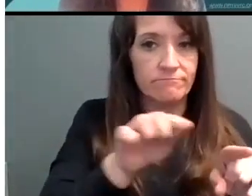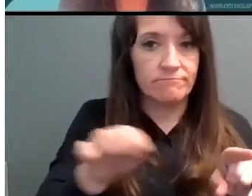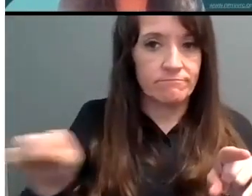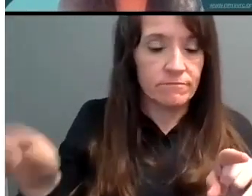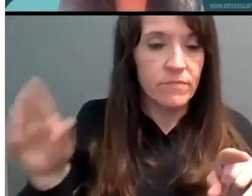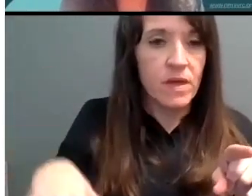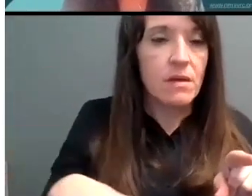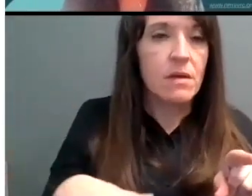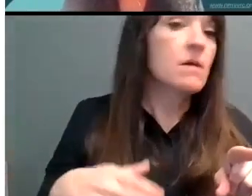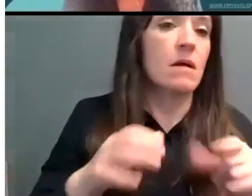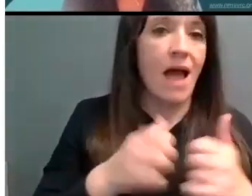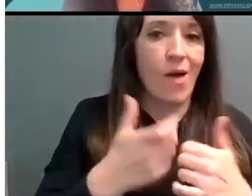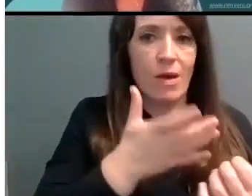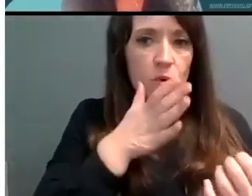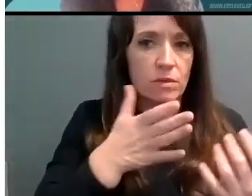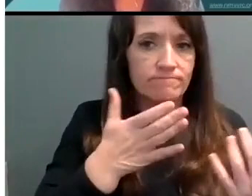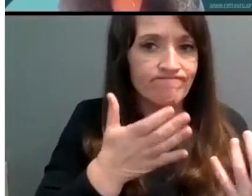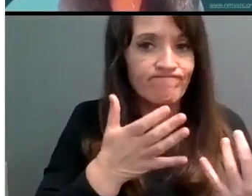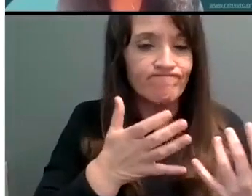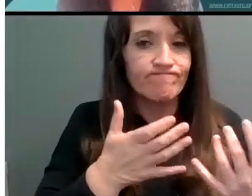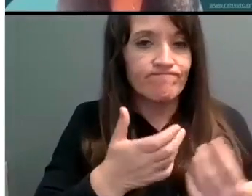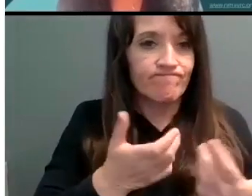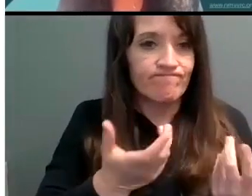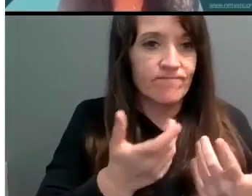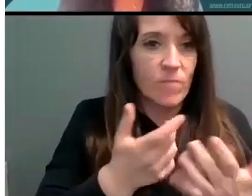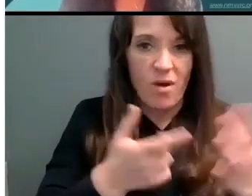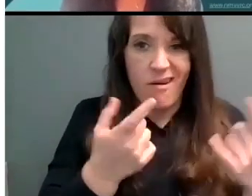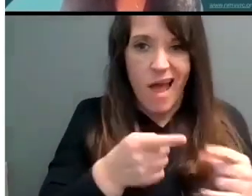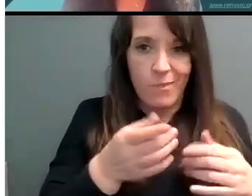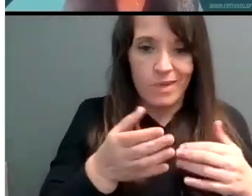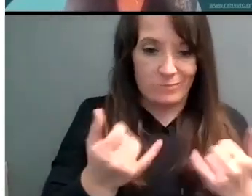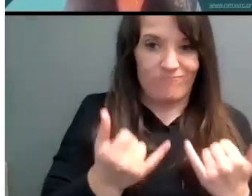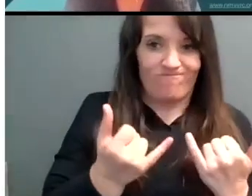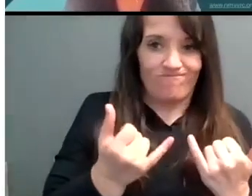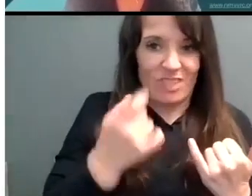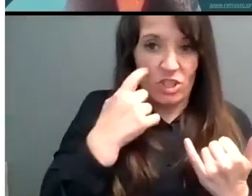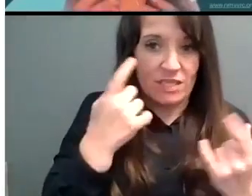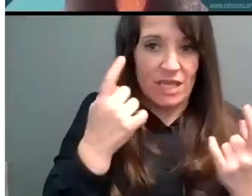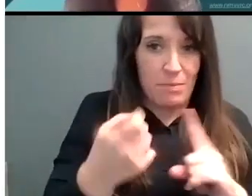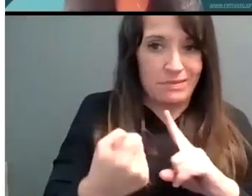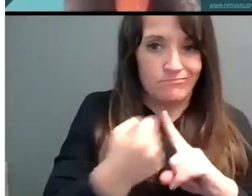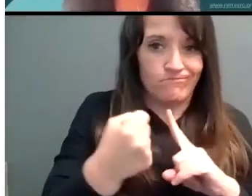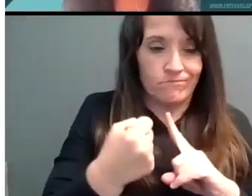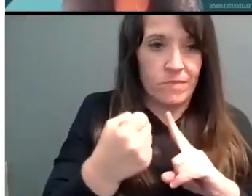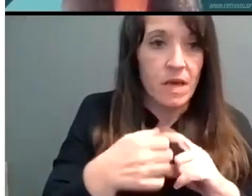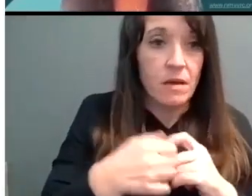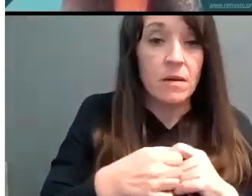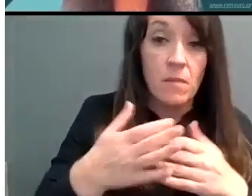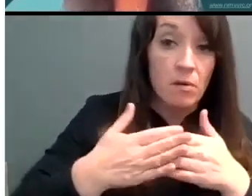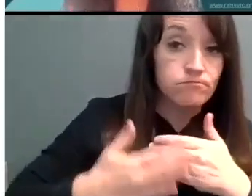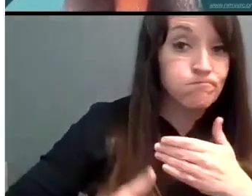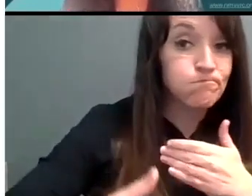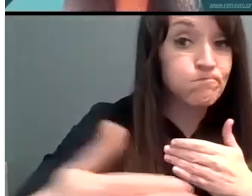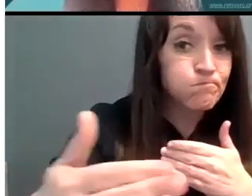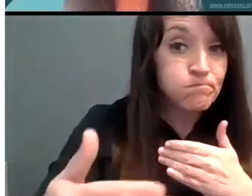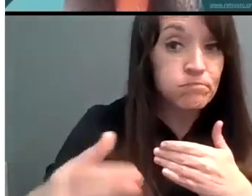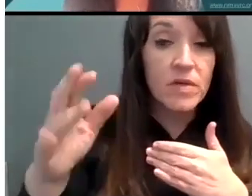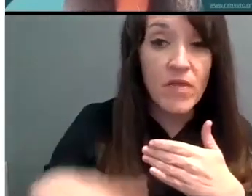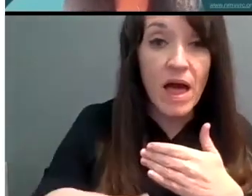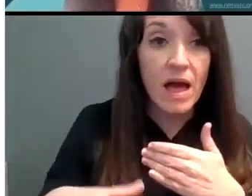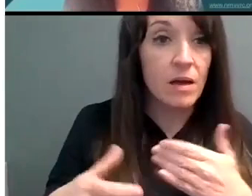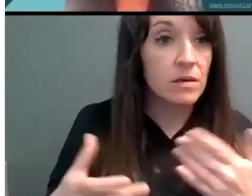dangerous situations. Now, the long-term impact, we can have a range of reactions, and there really is no